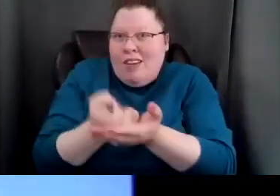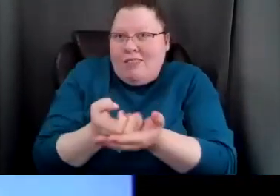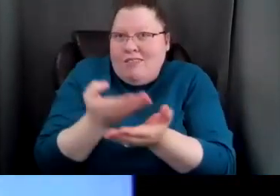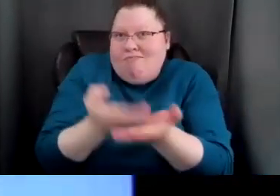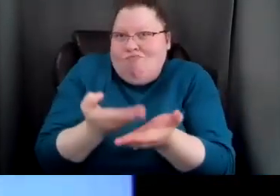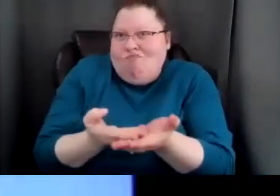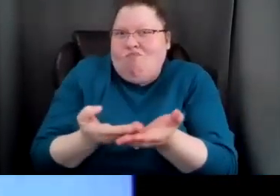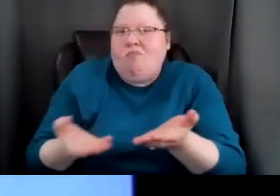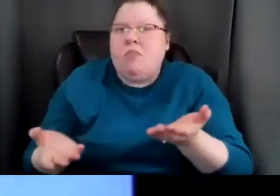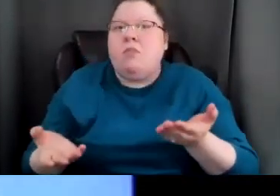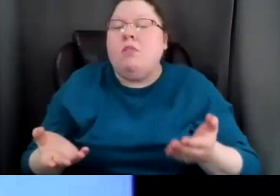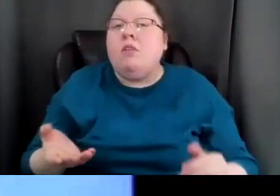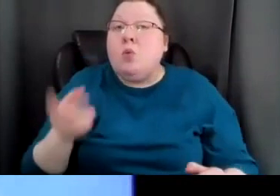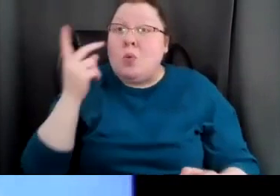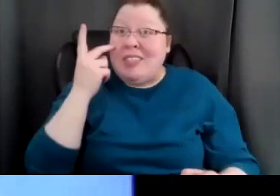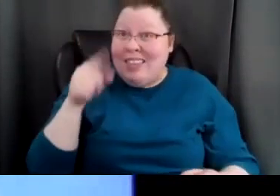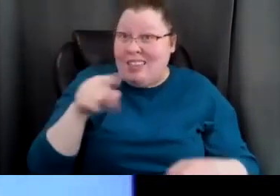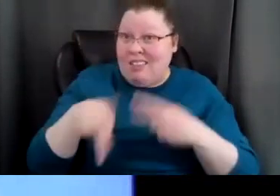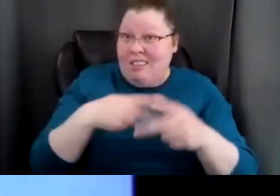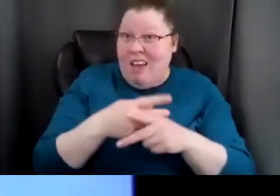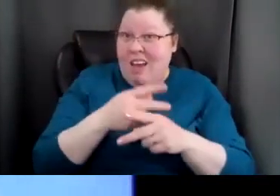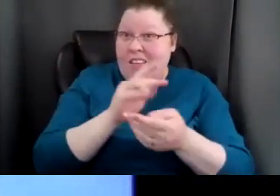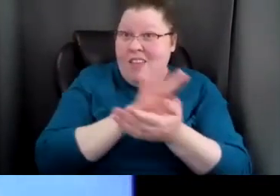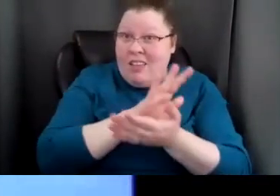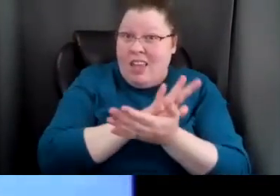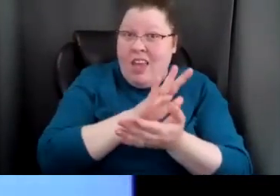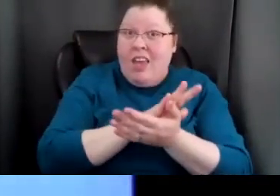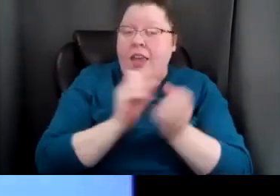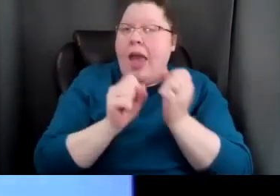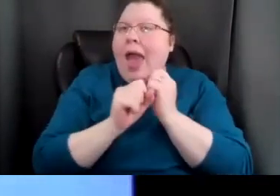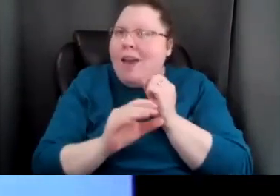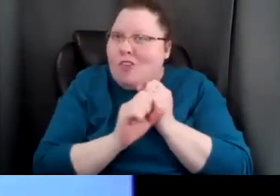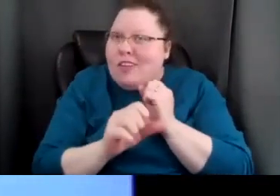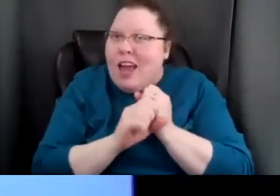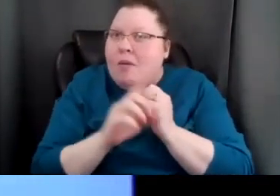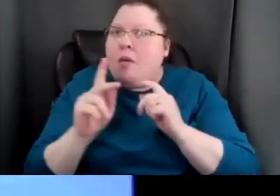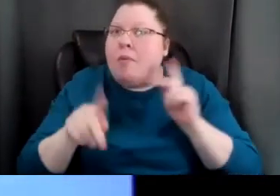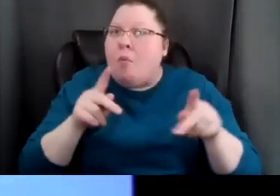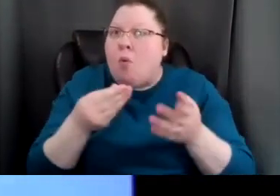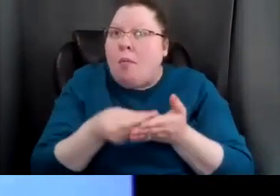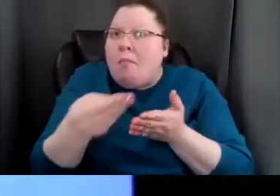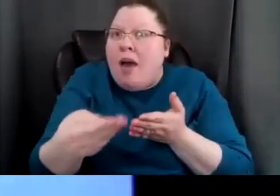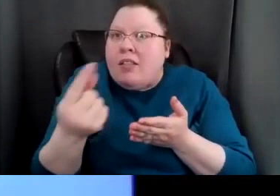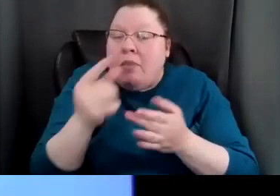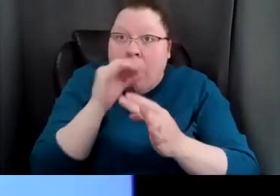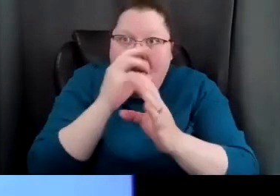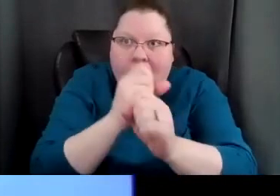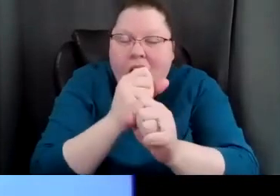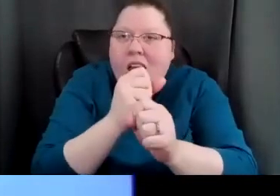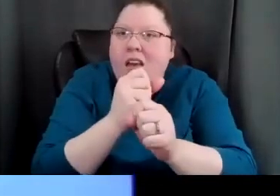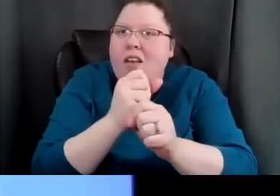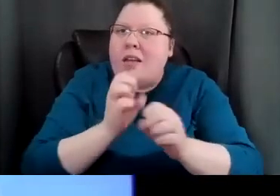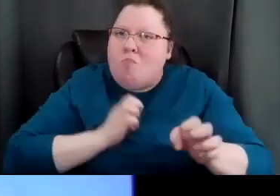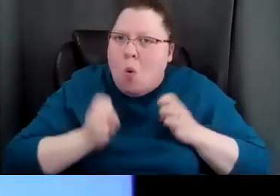you'll see this kind of essay in advertisements, people wanting you to buy something, and they will appeal to